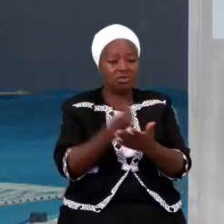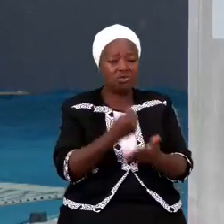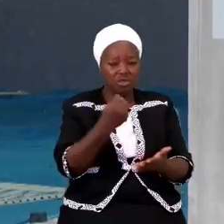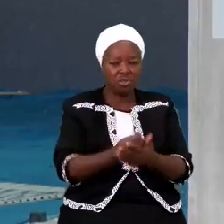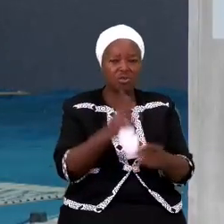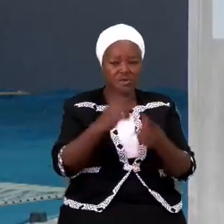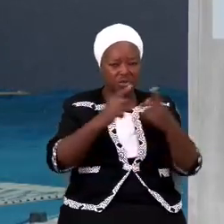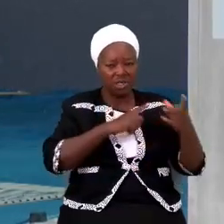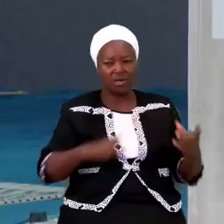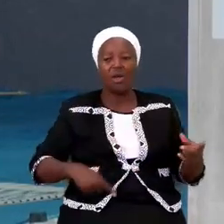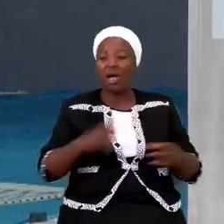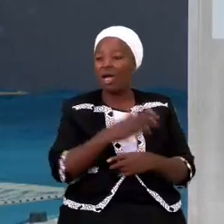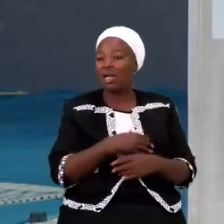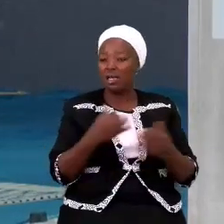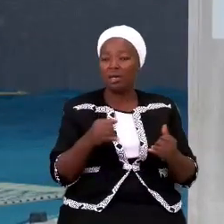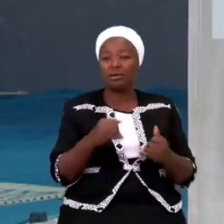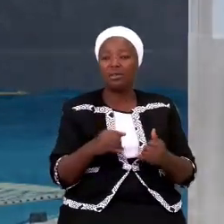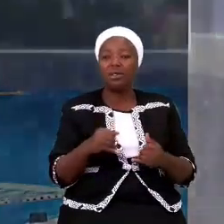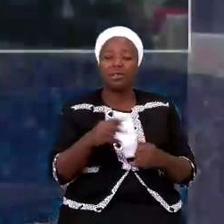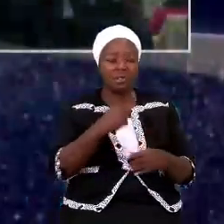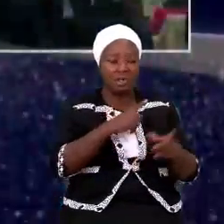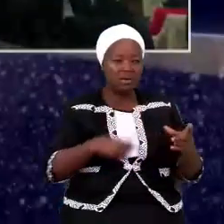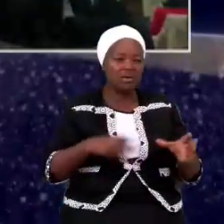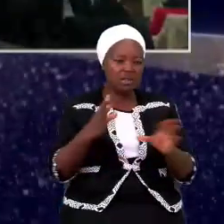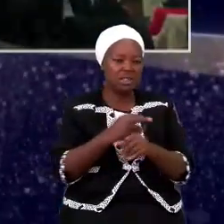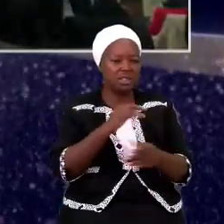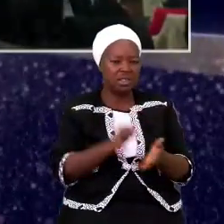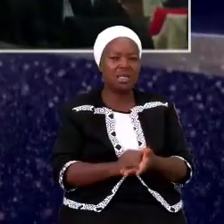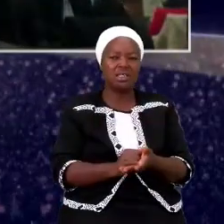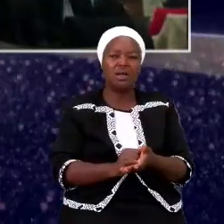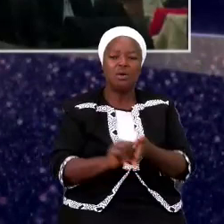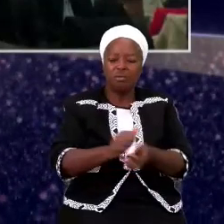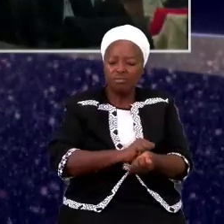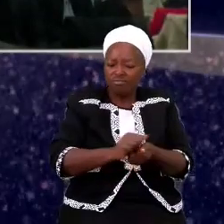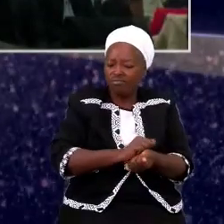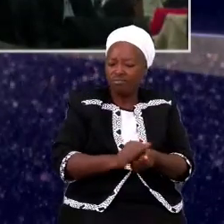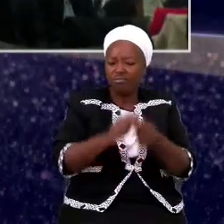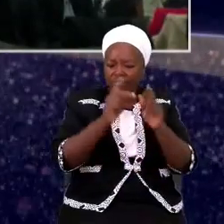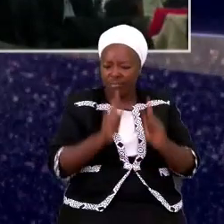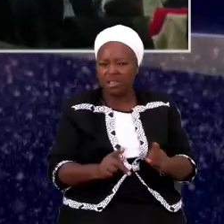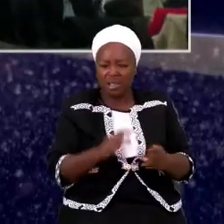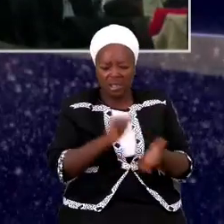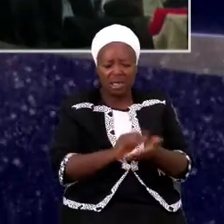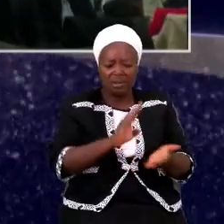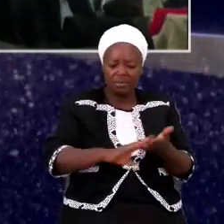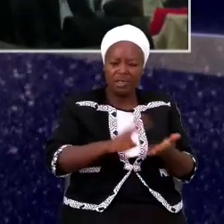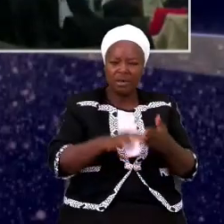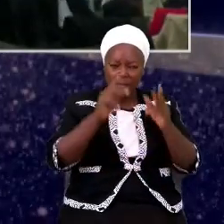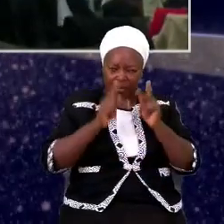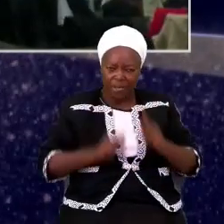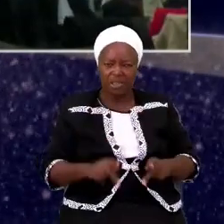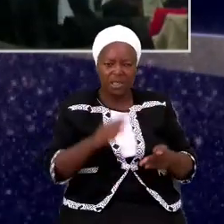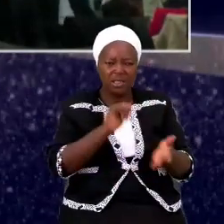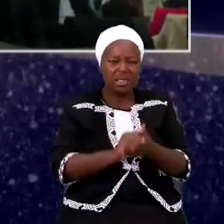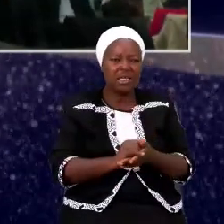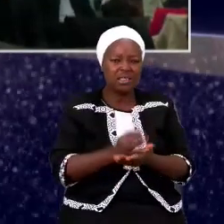pardoned person, and that sanctified person, and that person that has come to the Lord, and he wants to make you peculiar